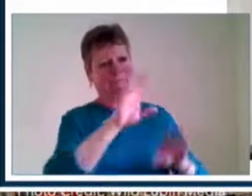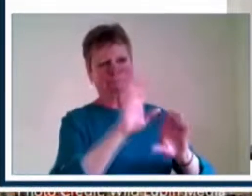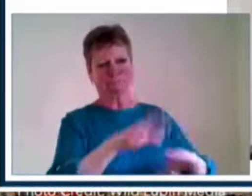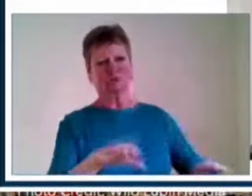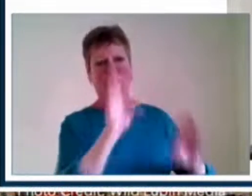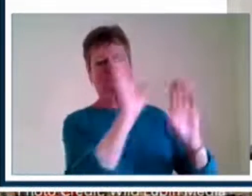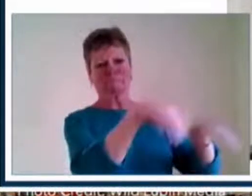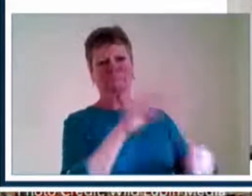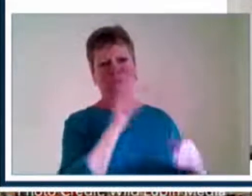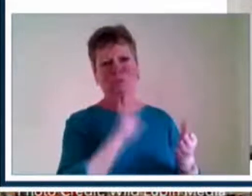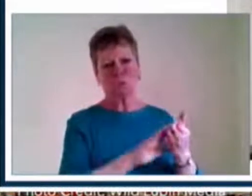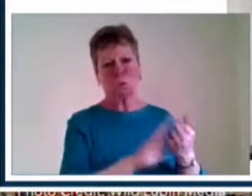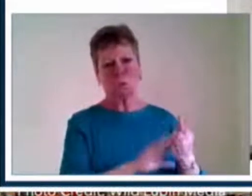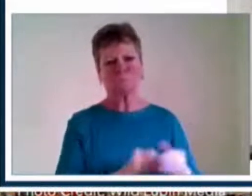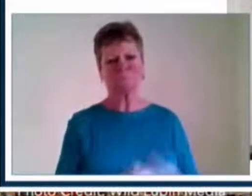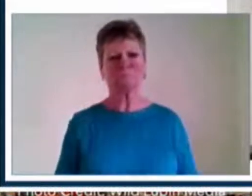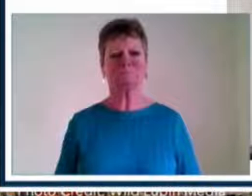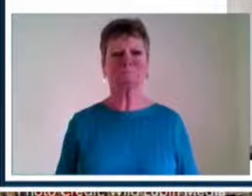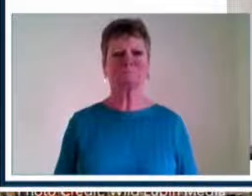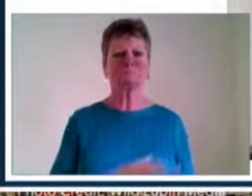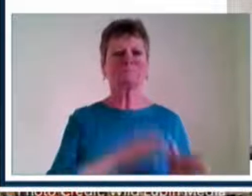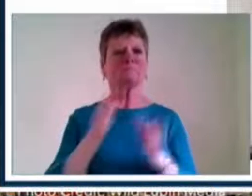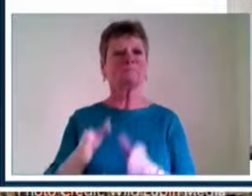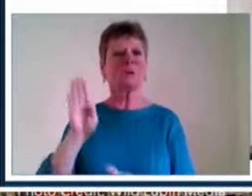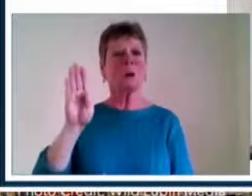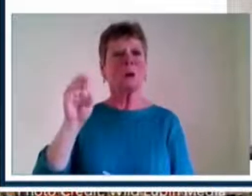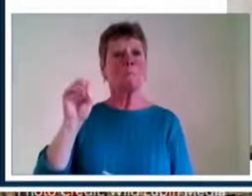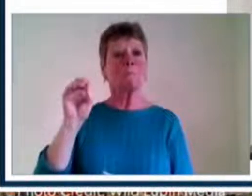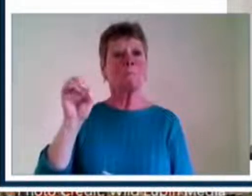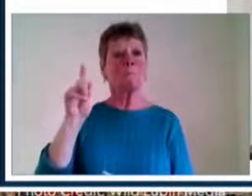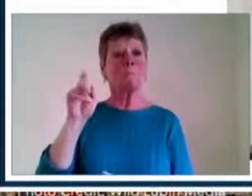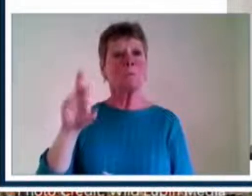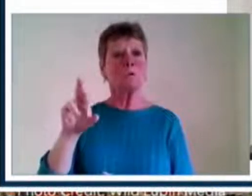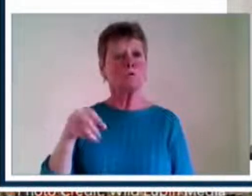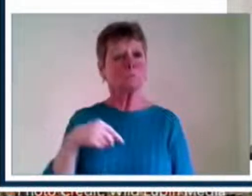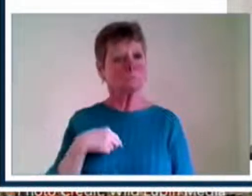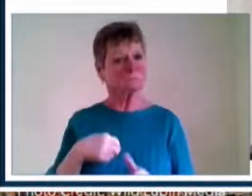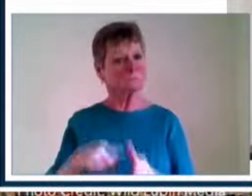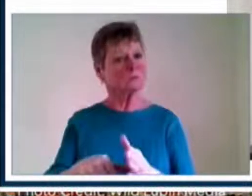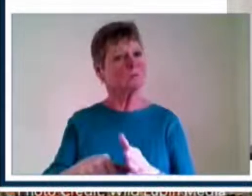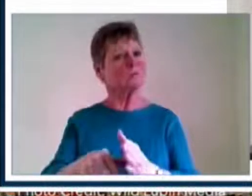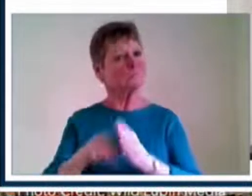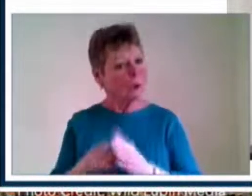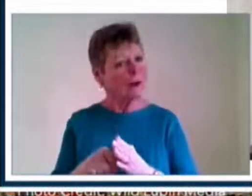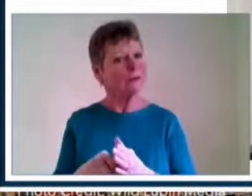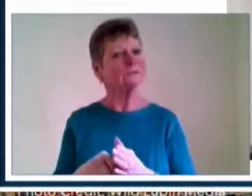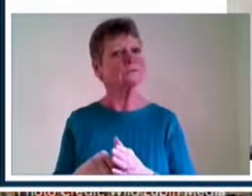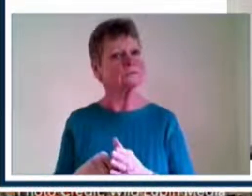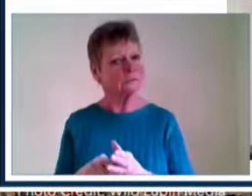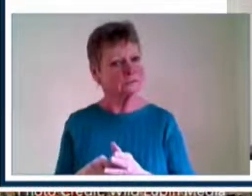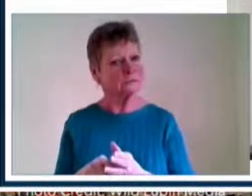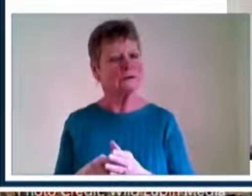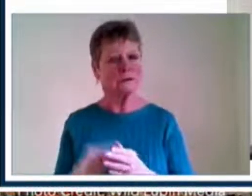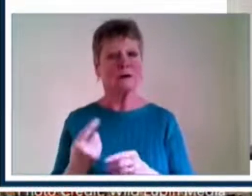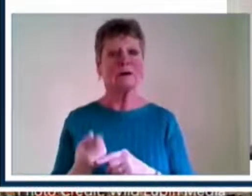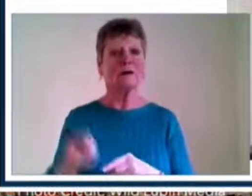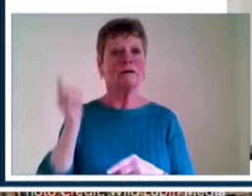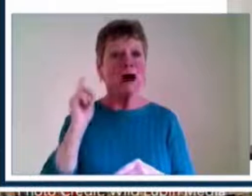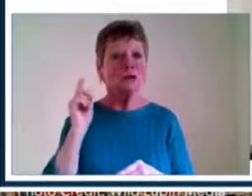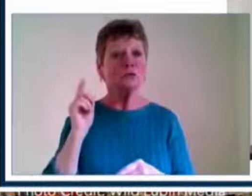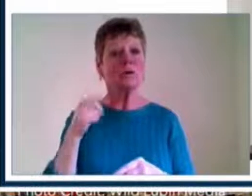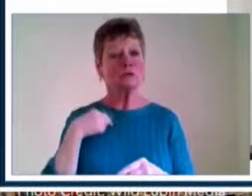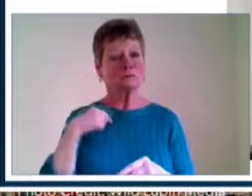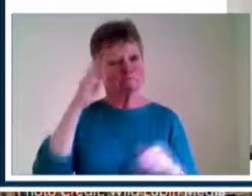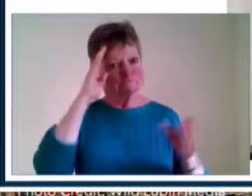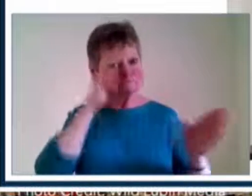I mentioned how impressed I am with the booster program. Last week I told you that the initial plan was